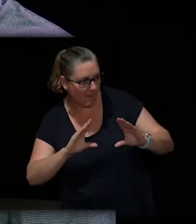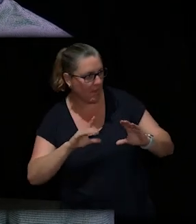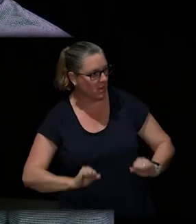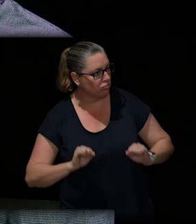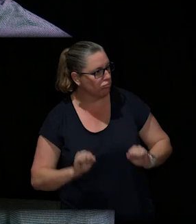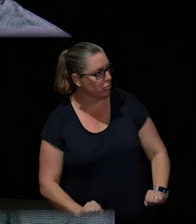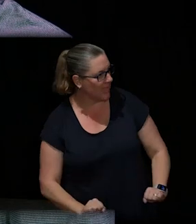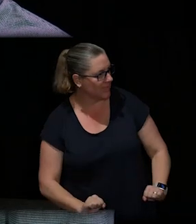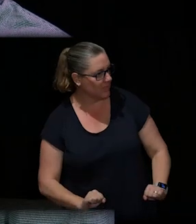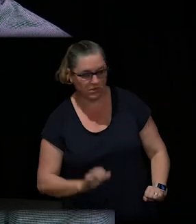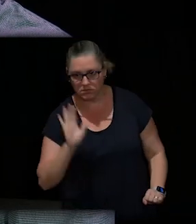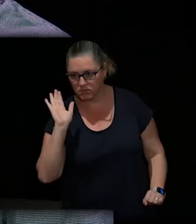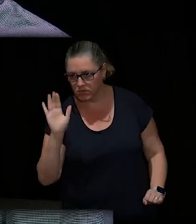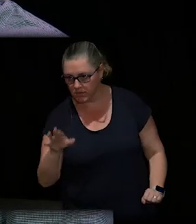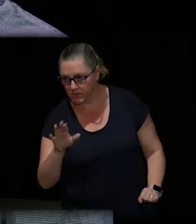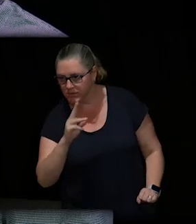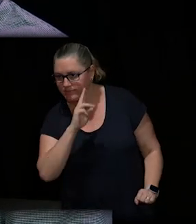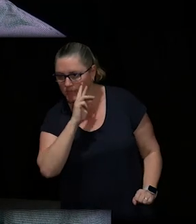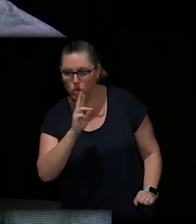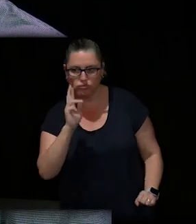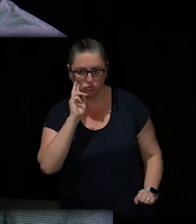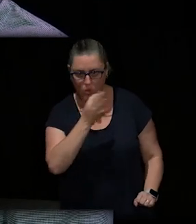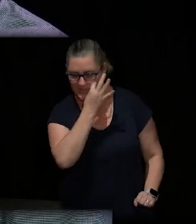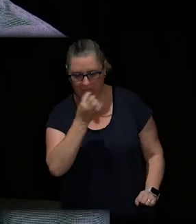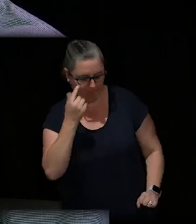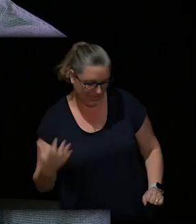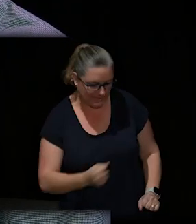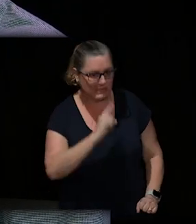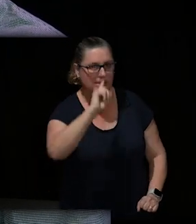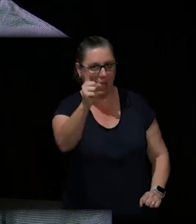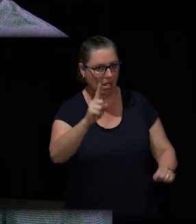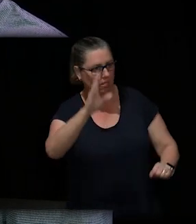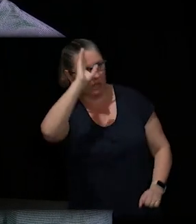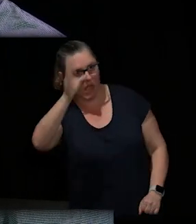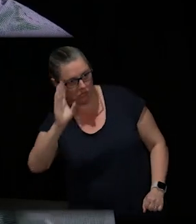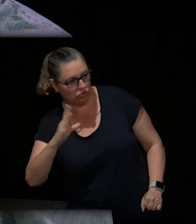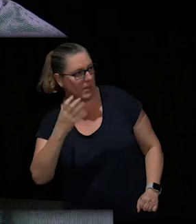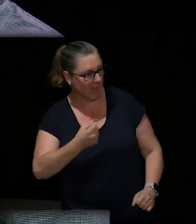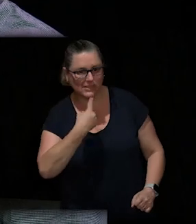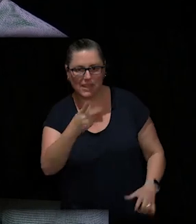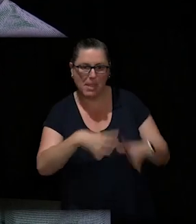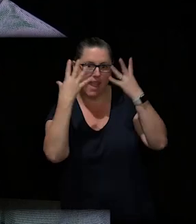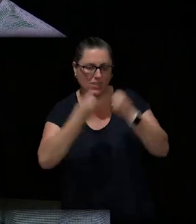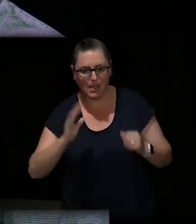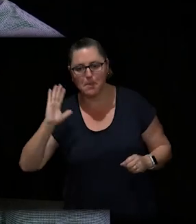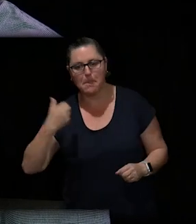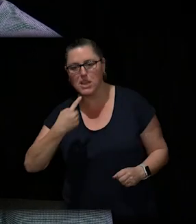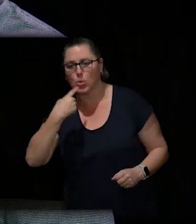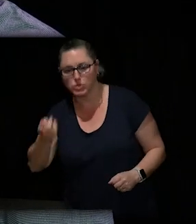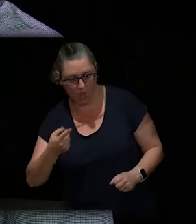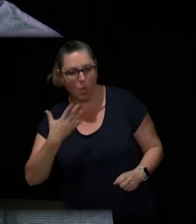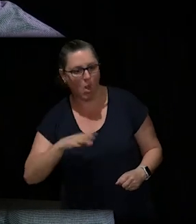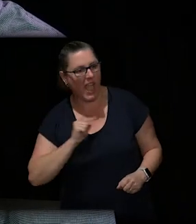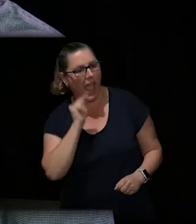Rose Garden, and he said, "You know, I need to address the nation, and I want to tell them everything I just told you, and I want to do it outside. I don't want to do it in the cabinet room. I want to do